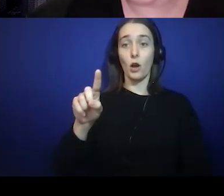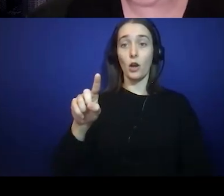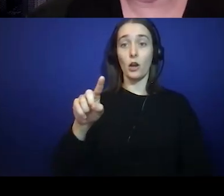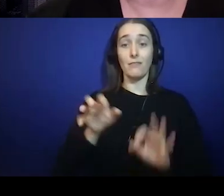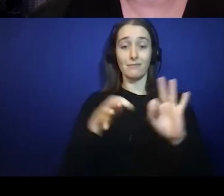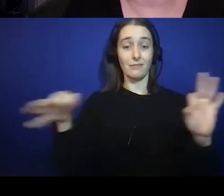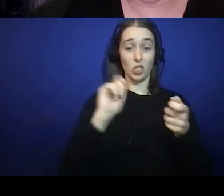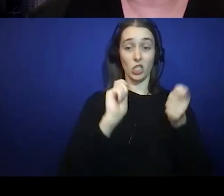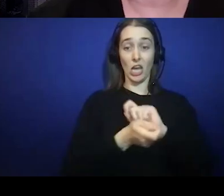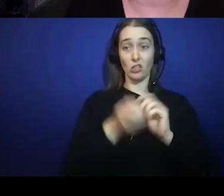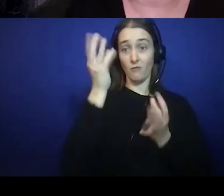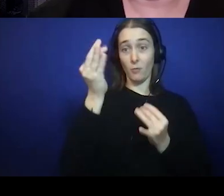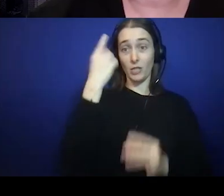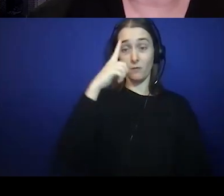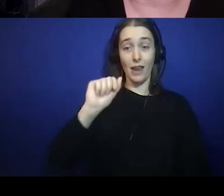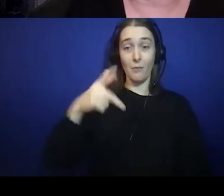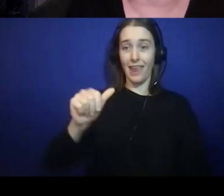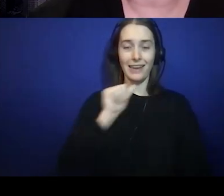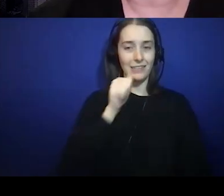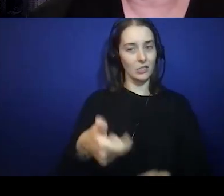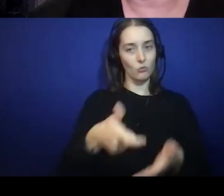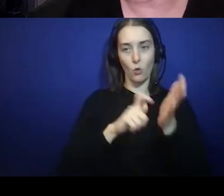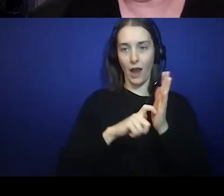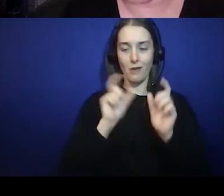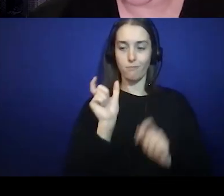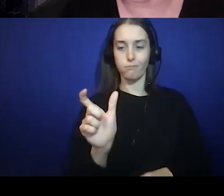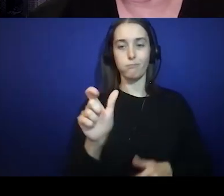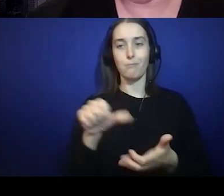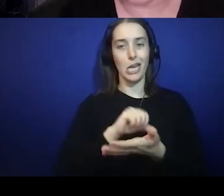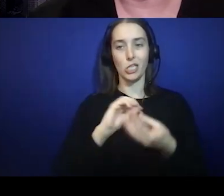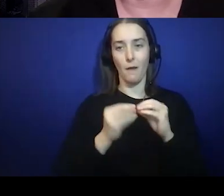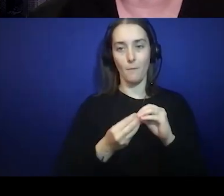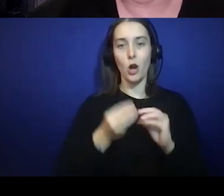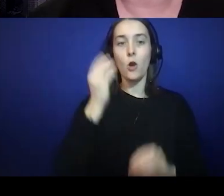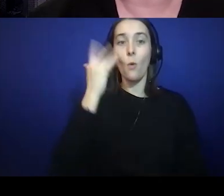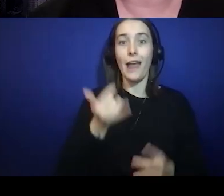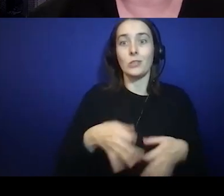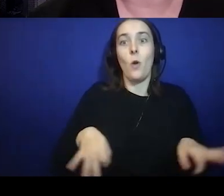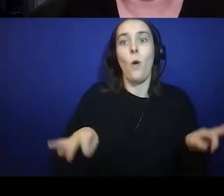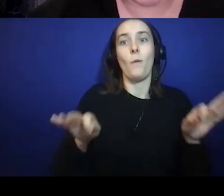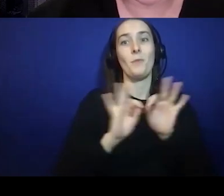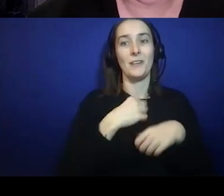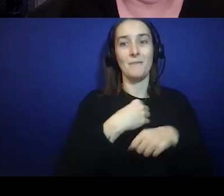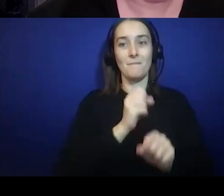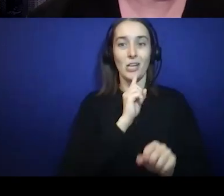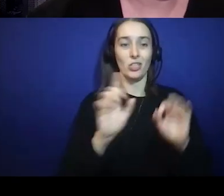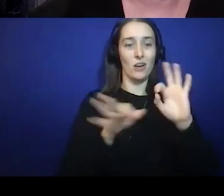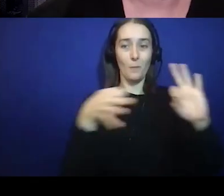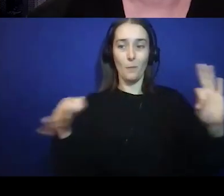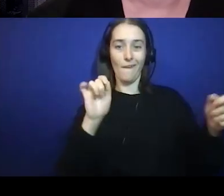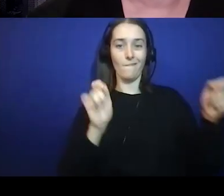does not require a page number, which is why it's so important to make sure you paraphrase